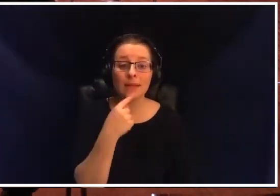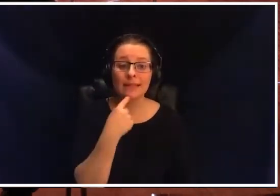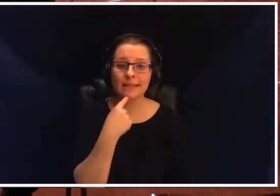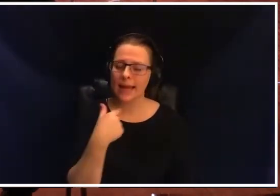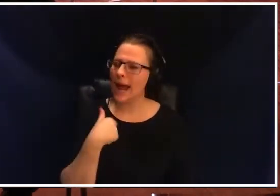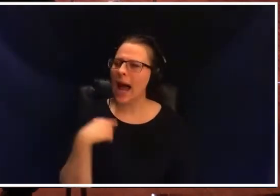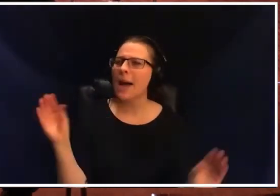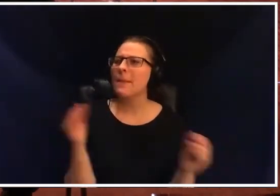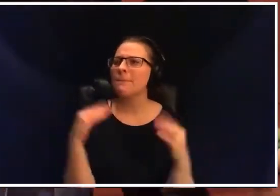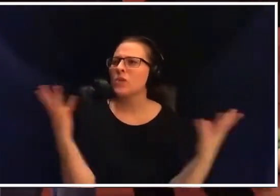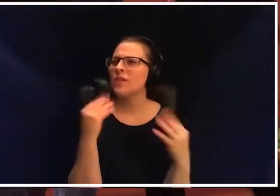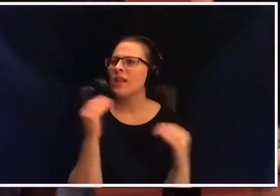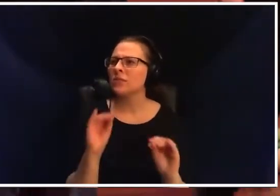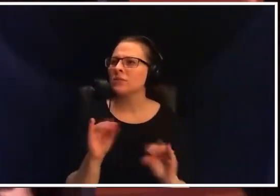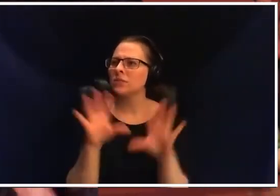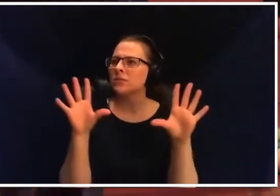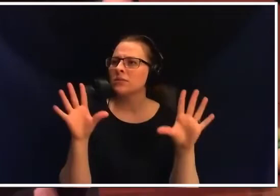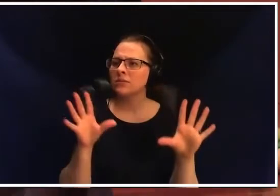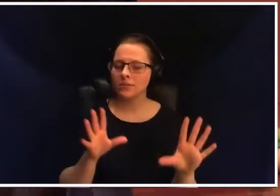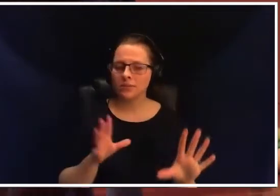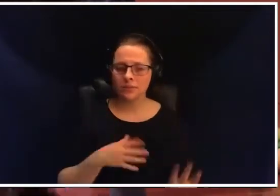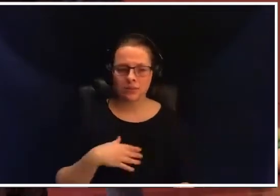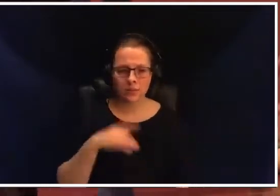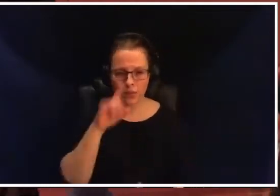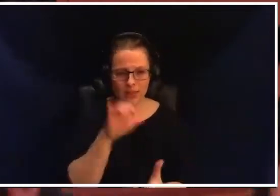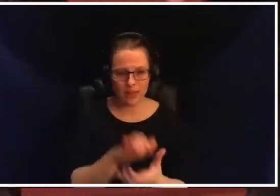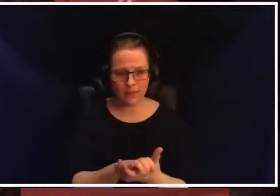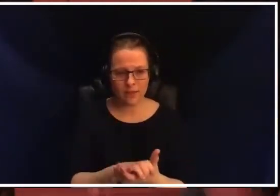again will we live behind bars.